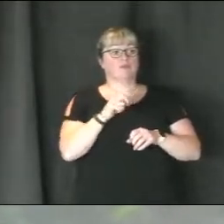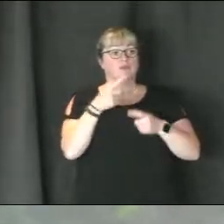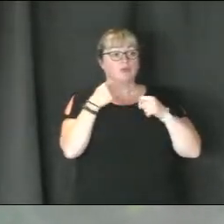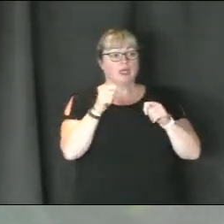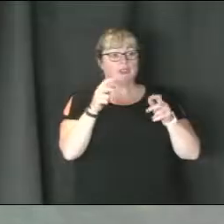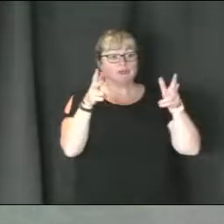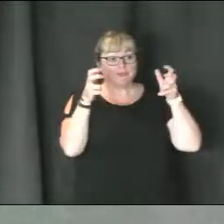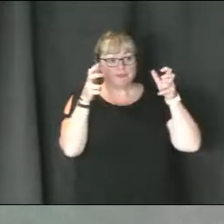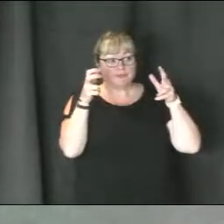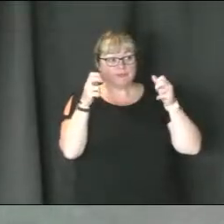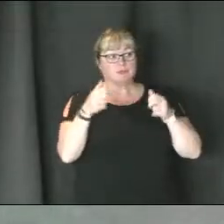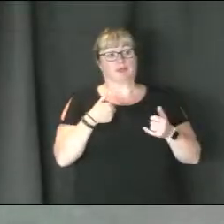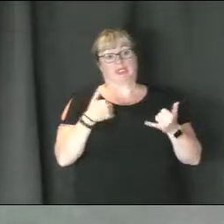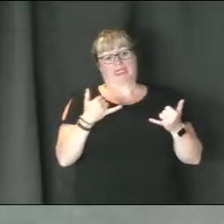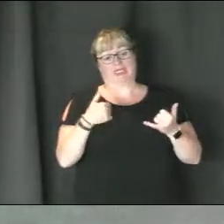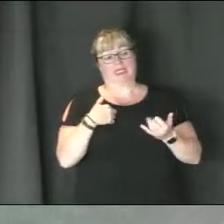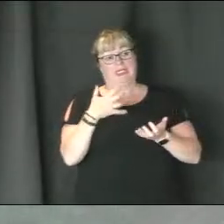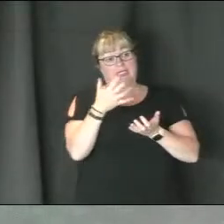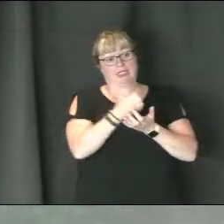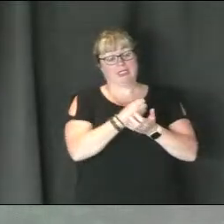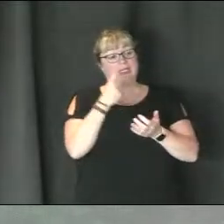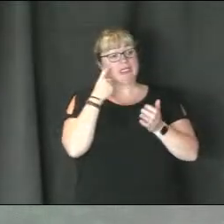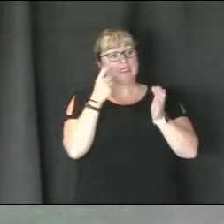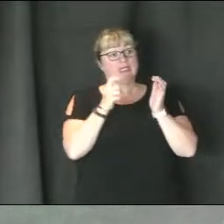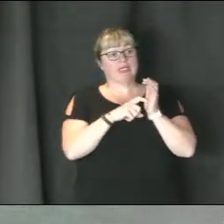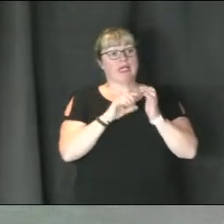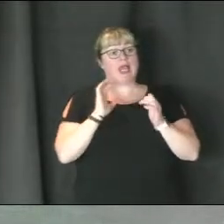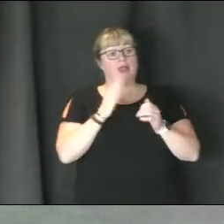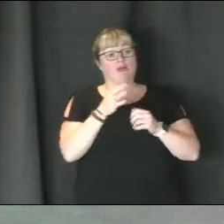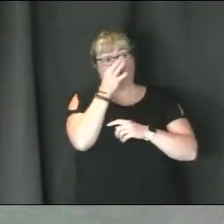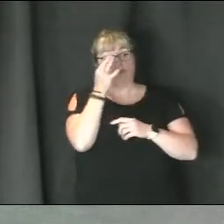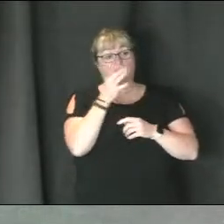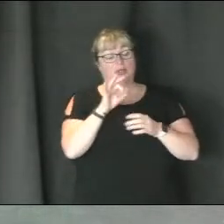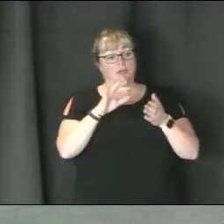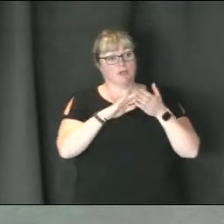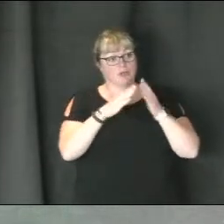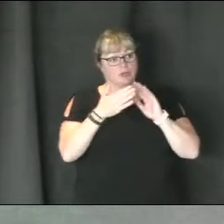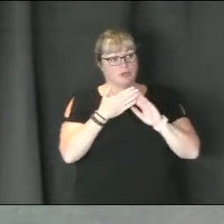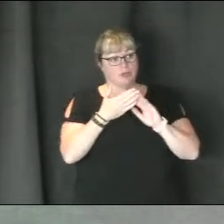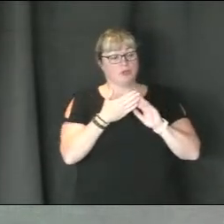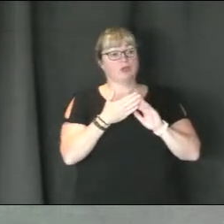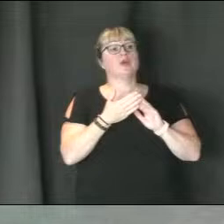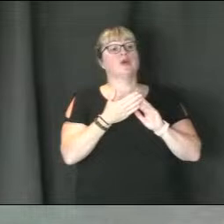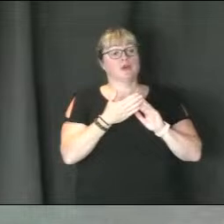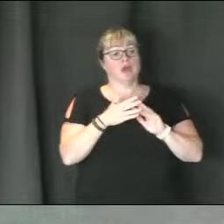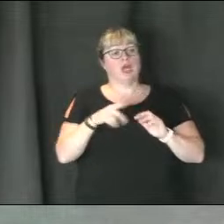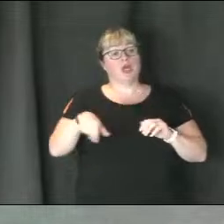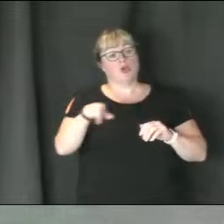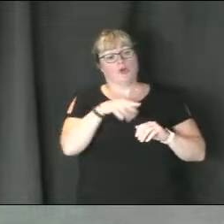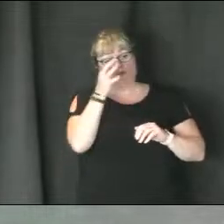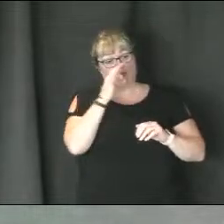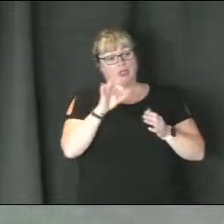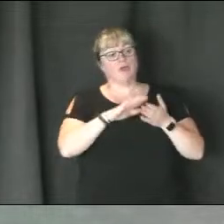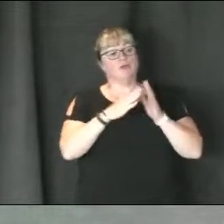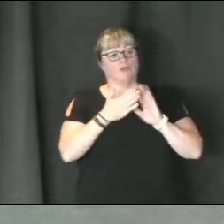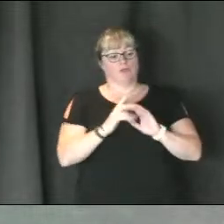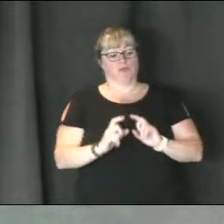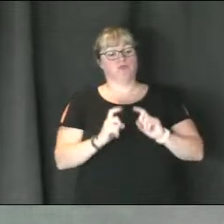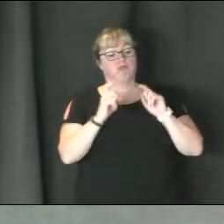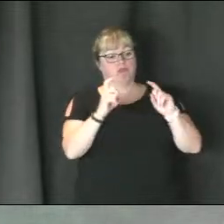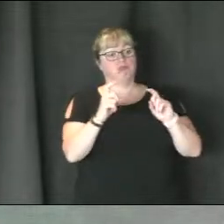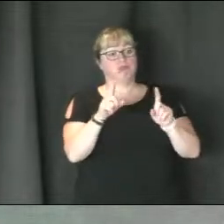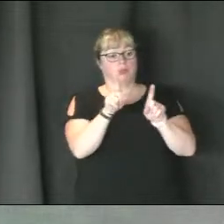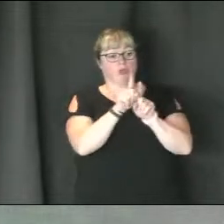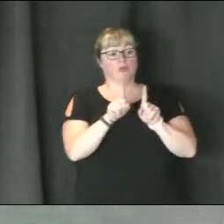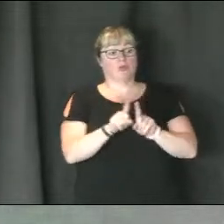start by taking this opportunity to recognize our Francophone community and the vibrant contributions you make to the diversity of